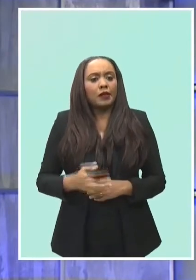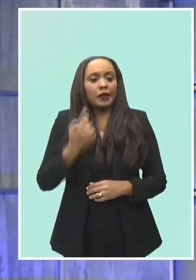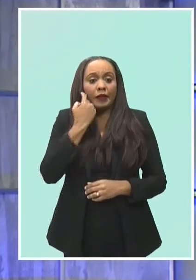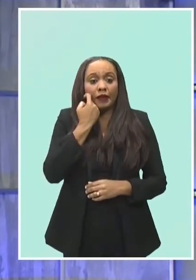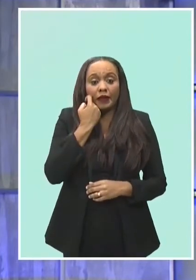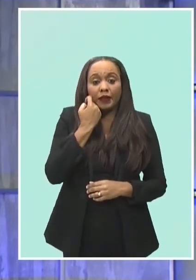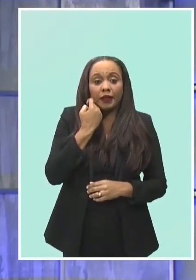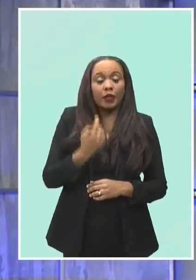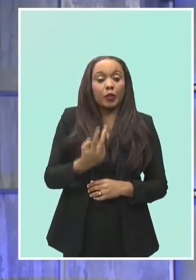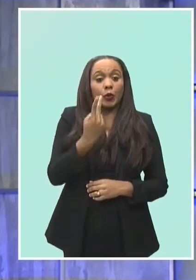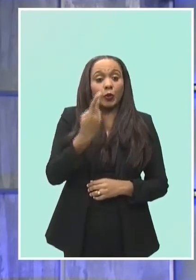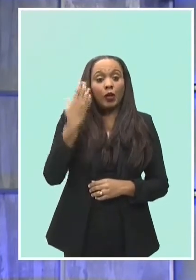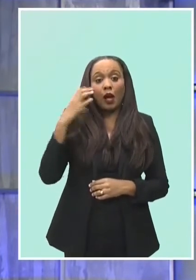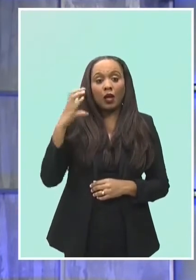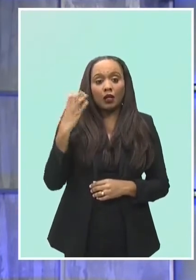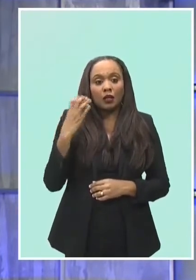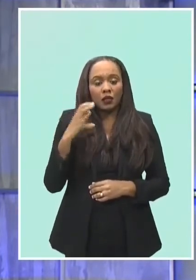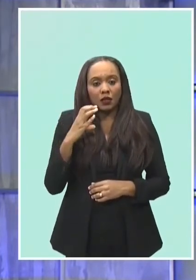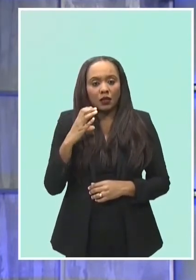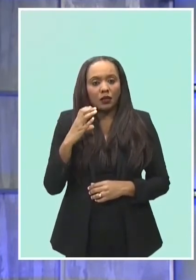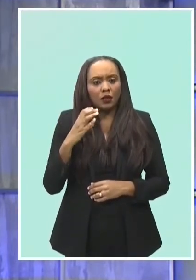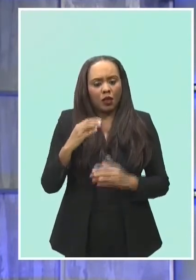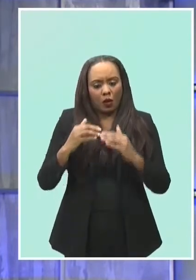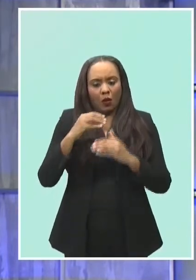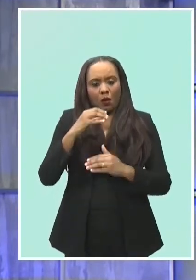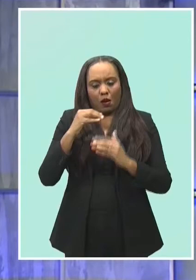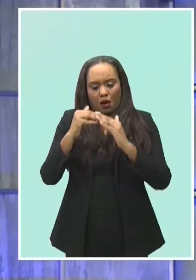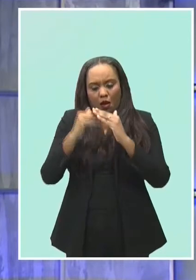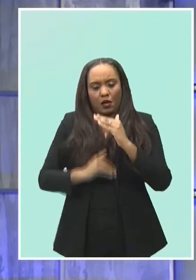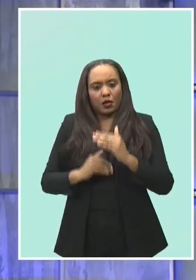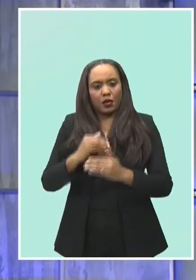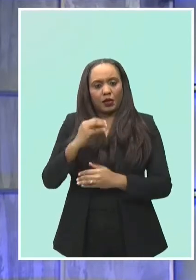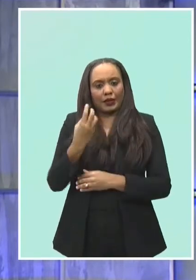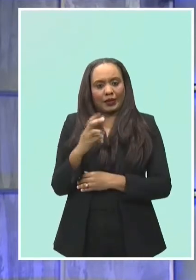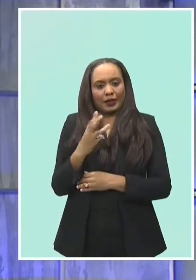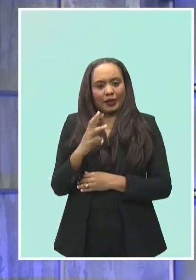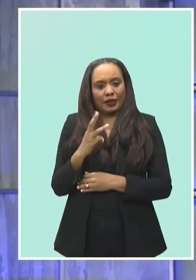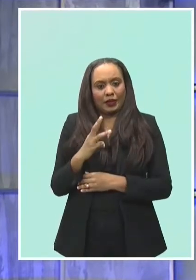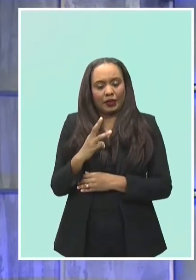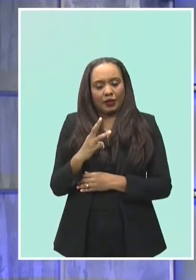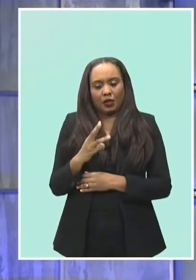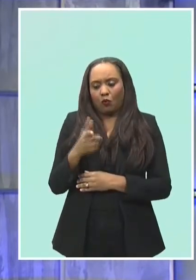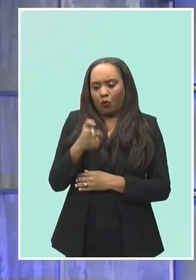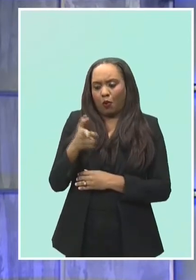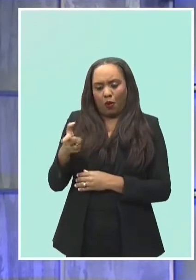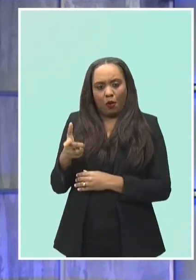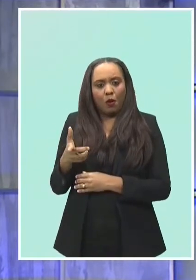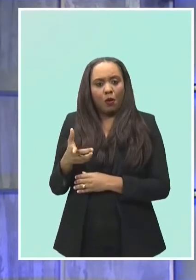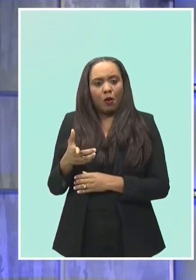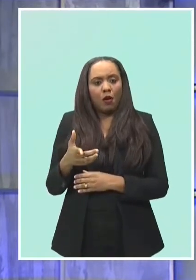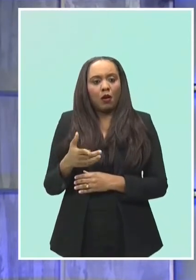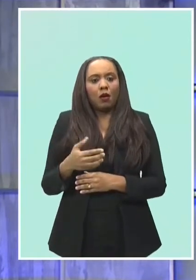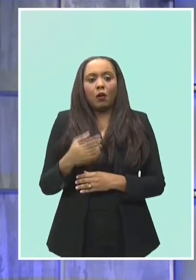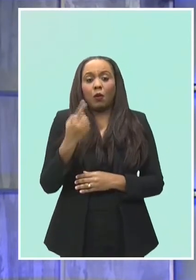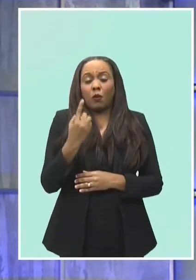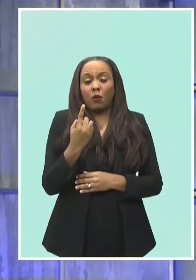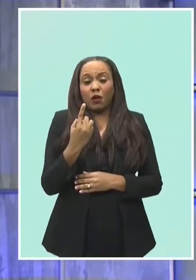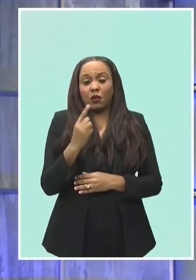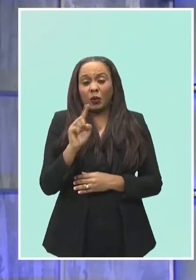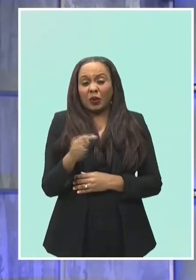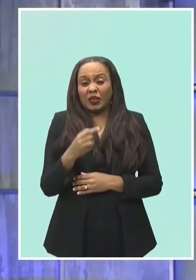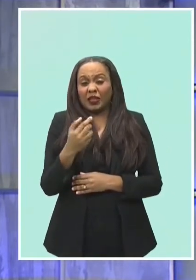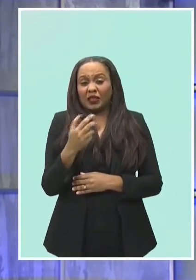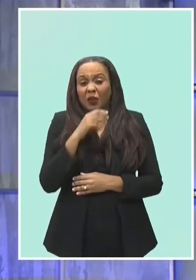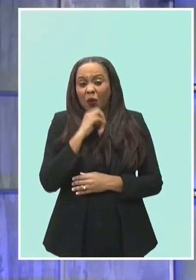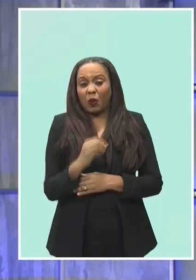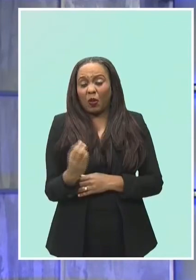double murder of two cousins, both minors, who were shot following a squabble with two other minors. One of them, listen to this, just being 13